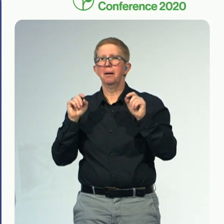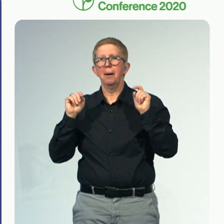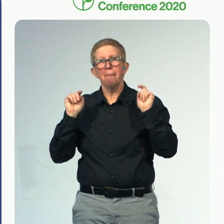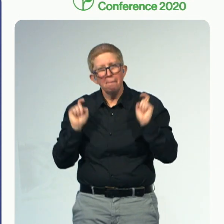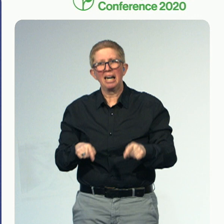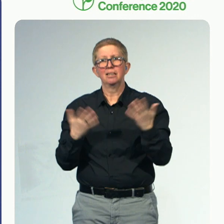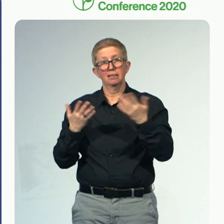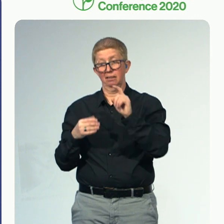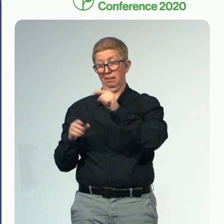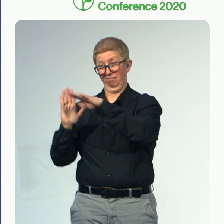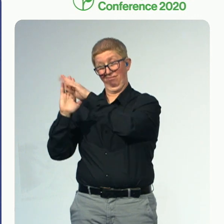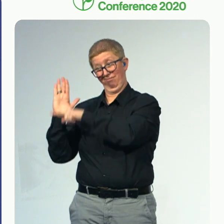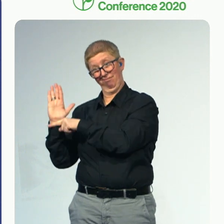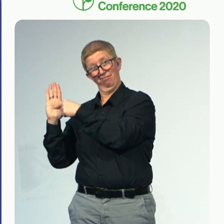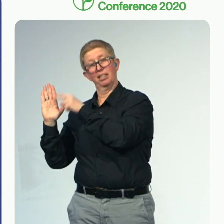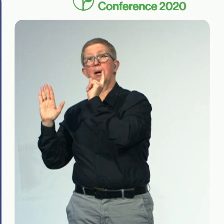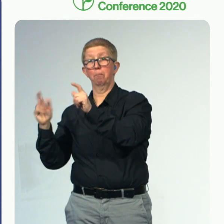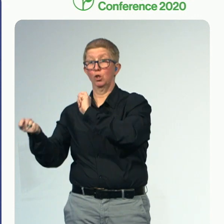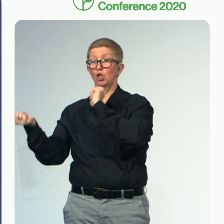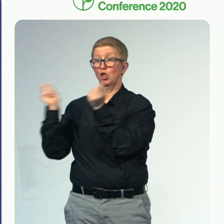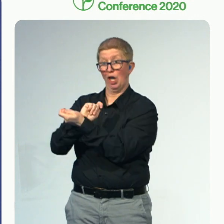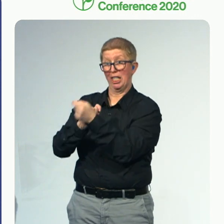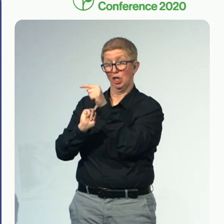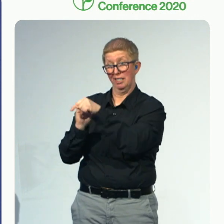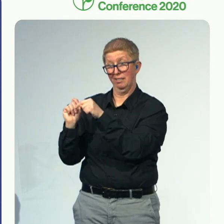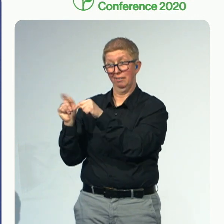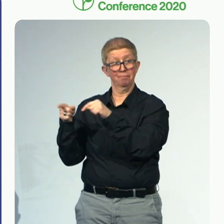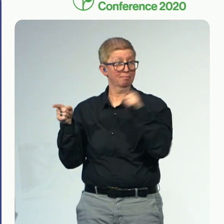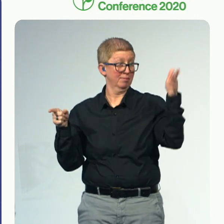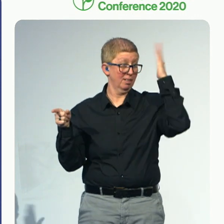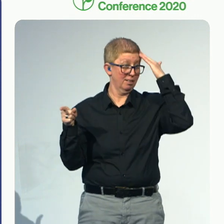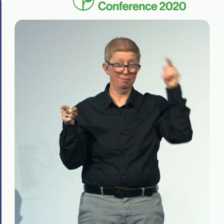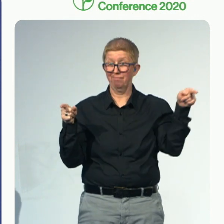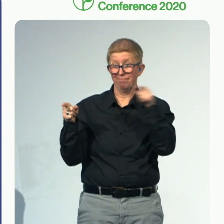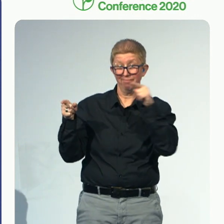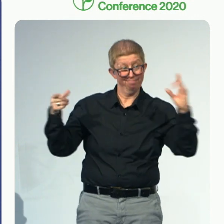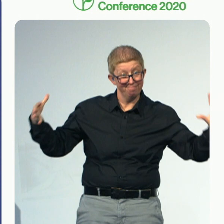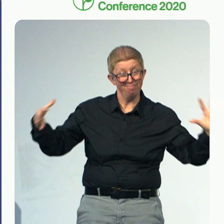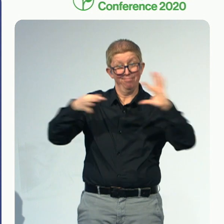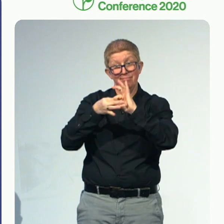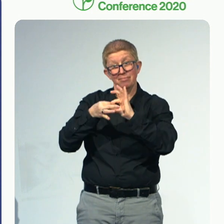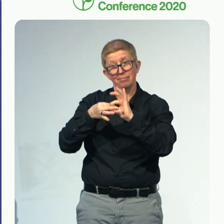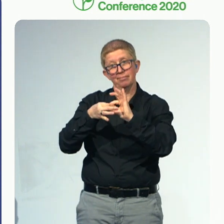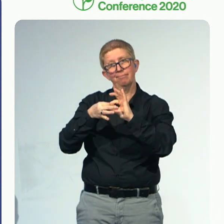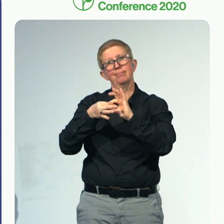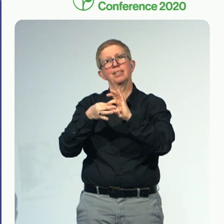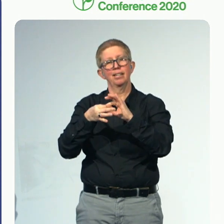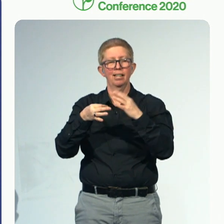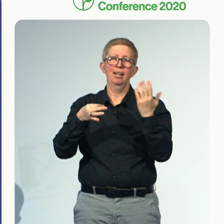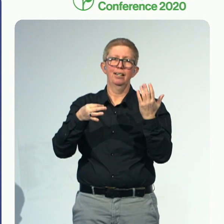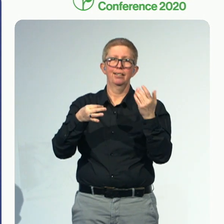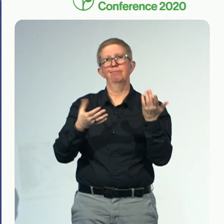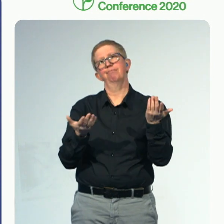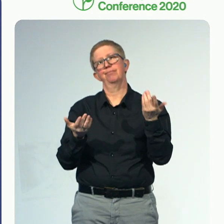on the ground. We need financing, and I'm really happy about the World Bank commitment to make all education projects